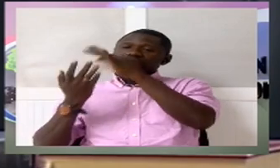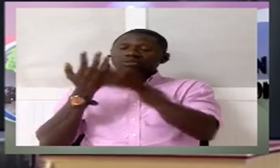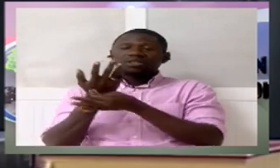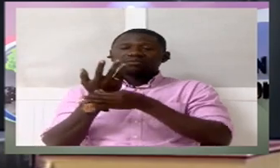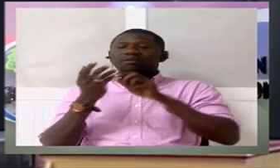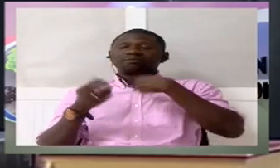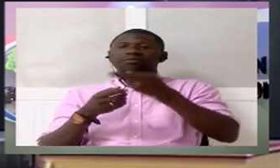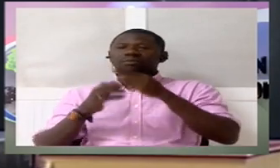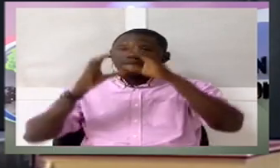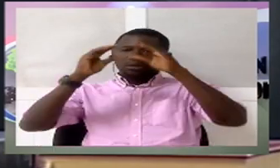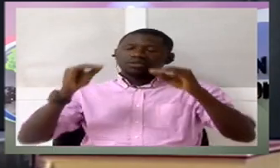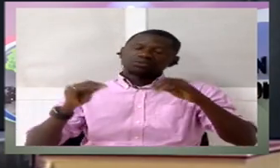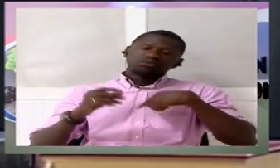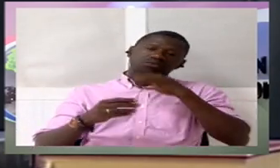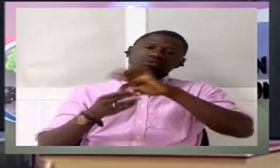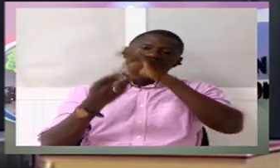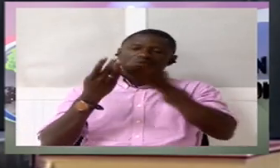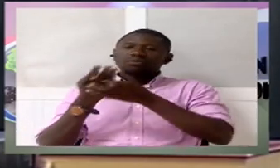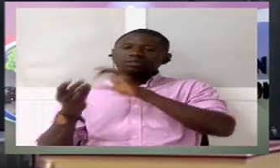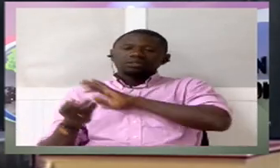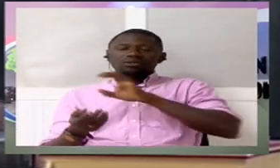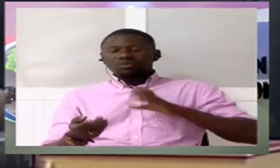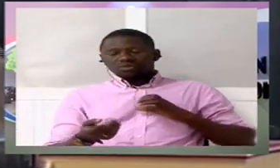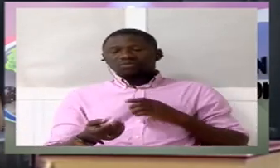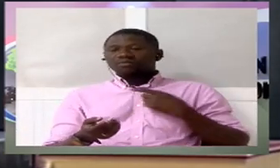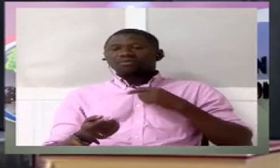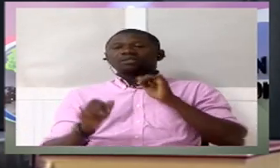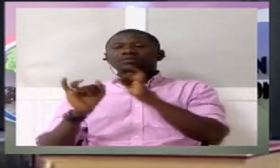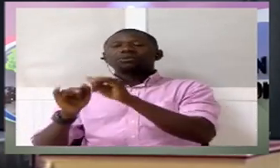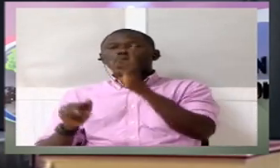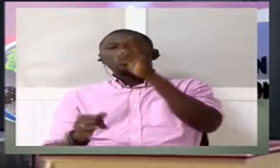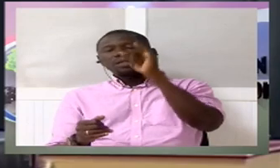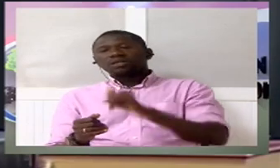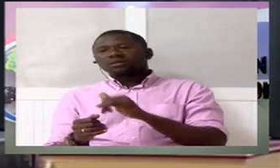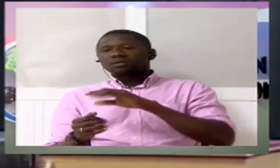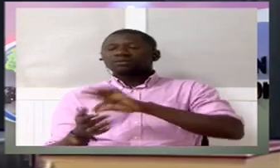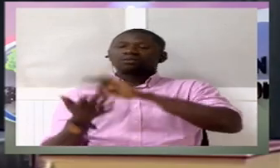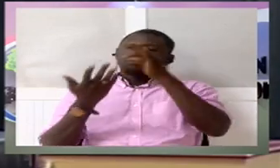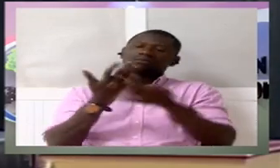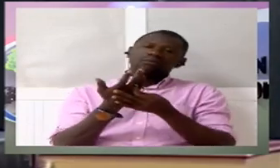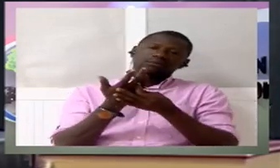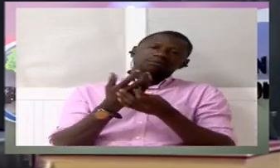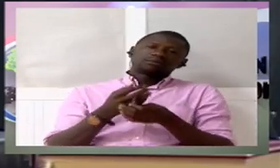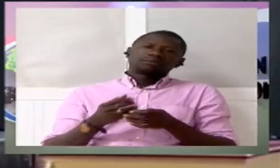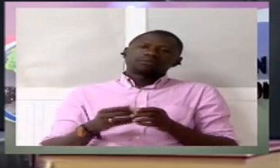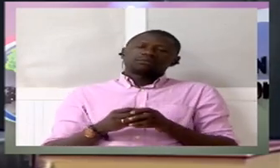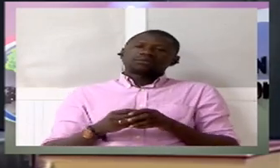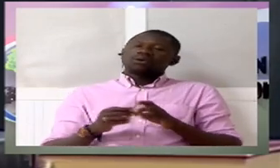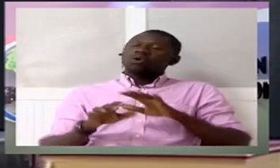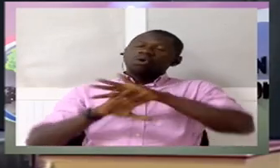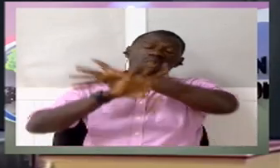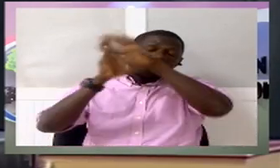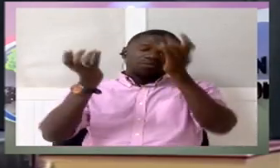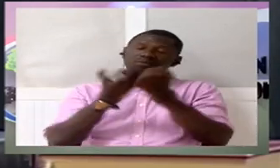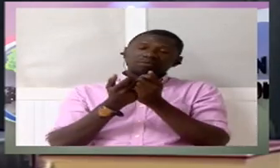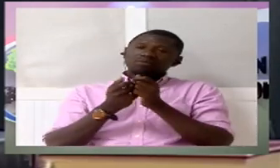house to house. You know, 1 year, Kijam? If I spent 1 year here, I would leave and go to another place. My household properties were yet. All my